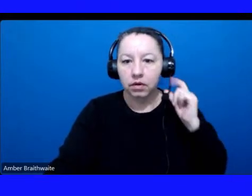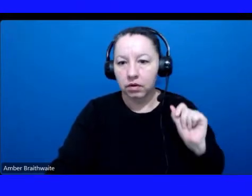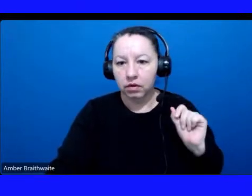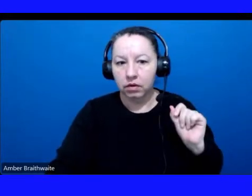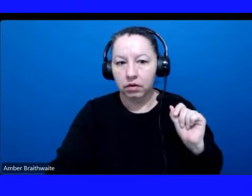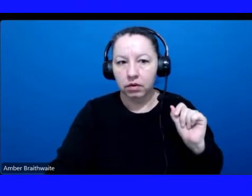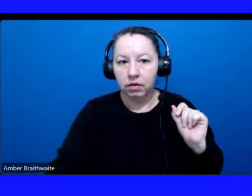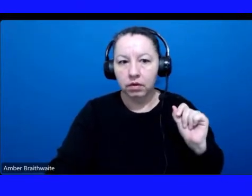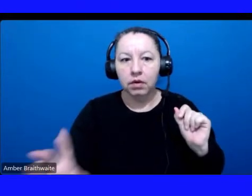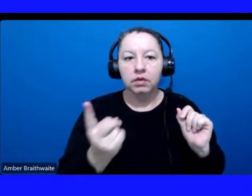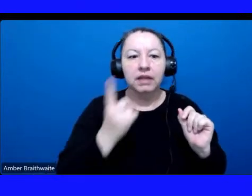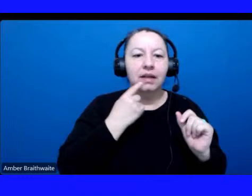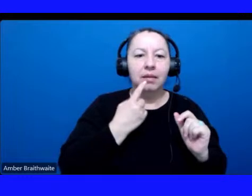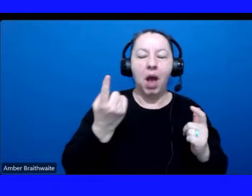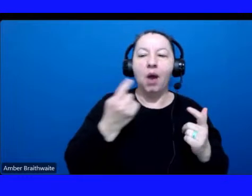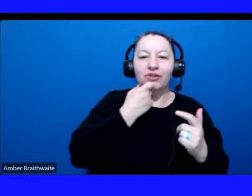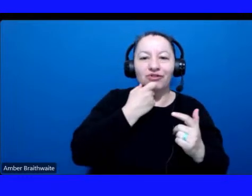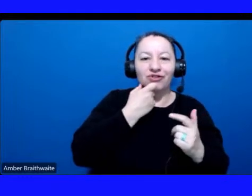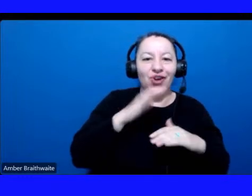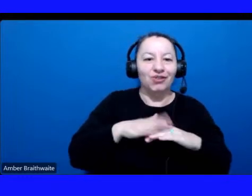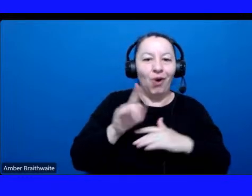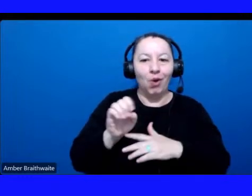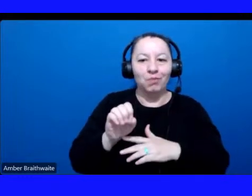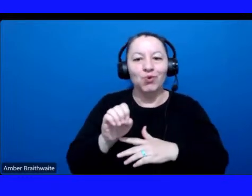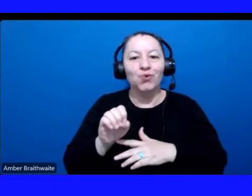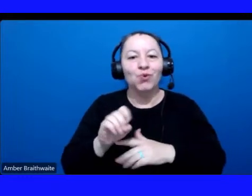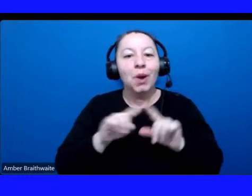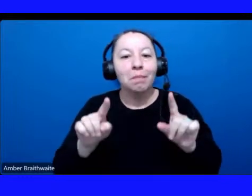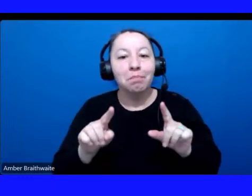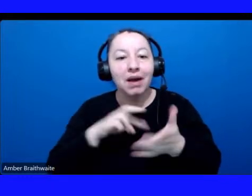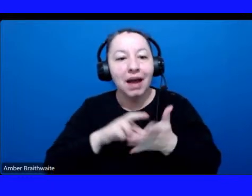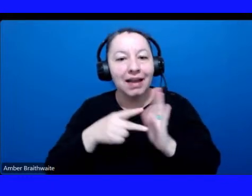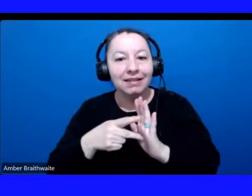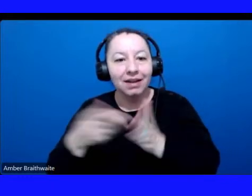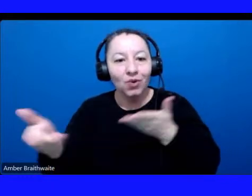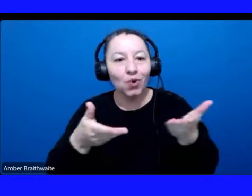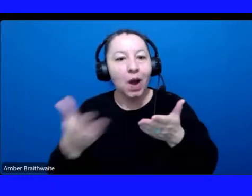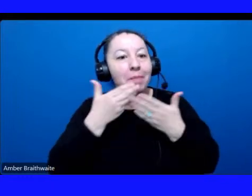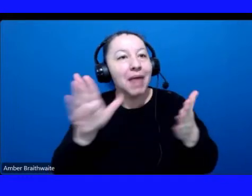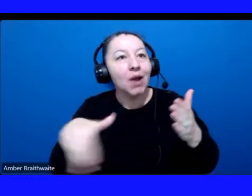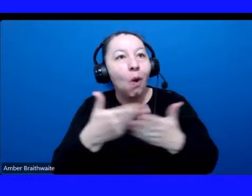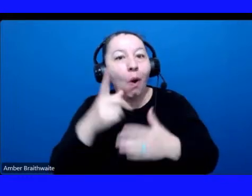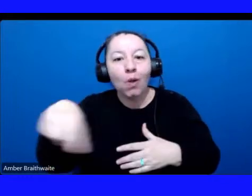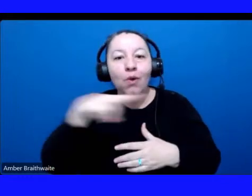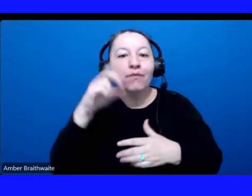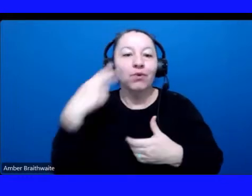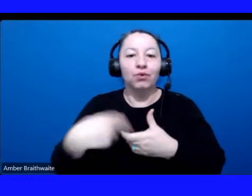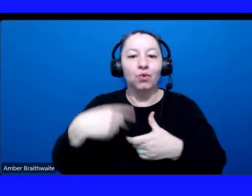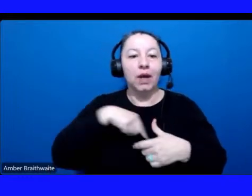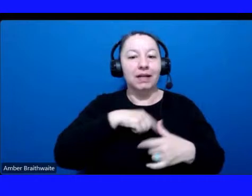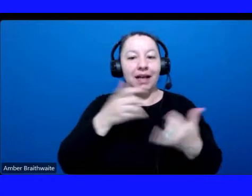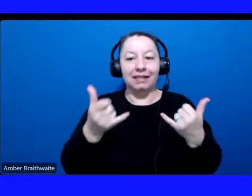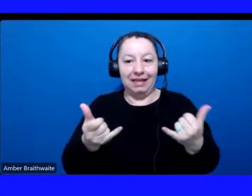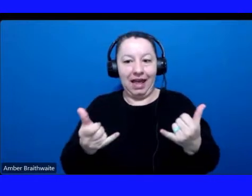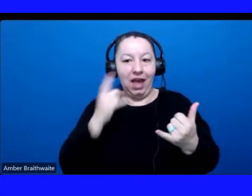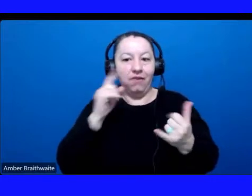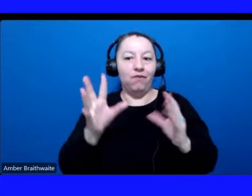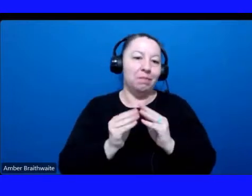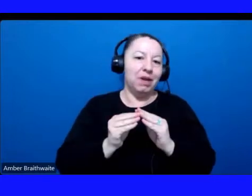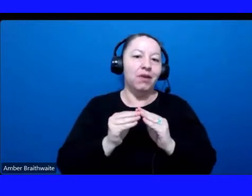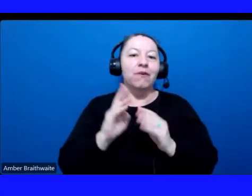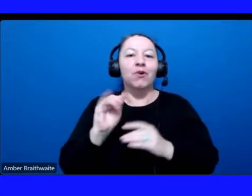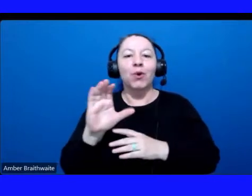Let me go through the roll for approval. Dr. Pagan, Yes. Dr. Katz,